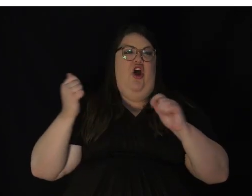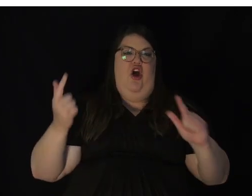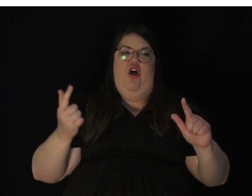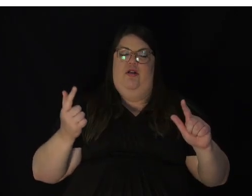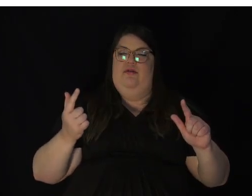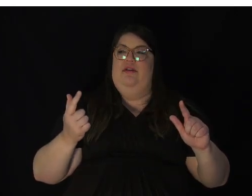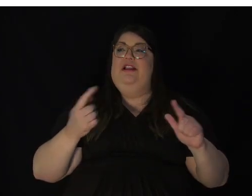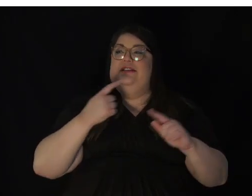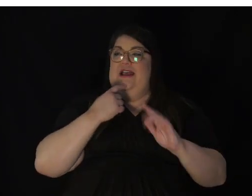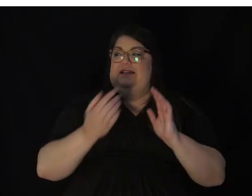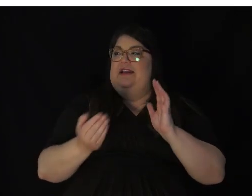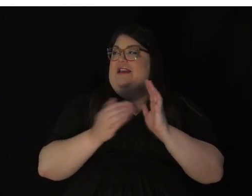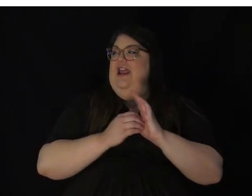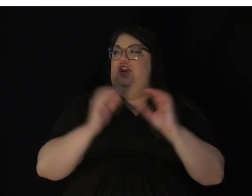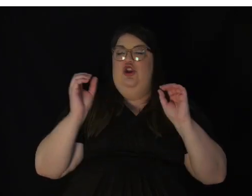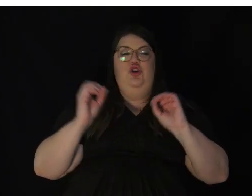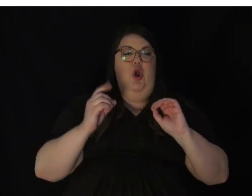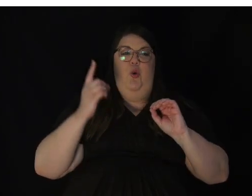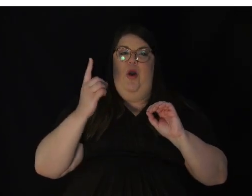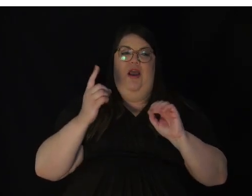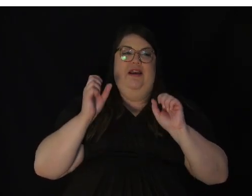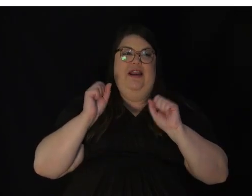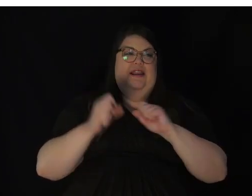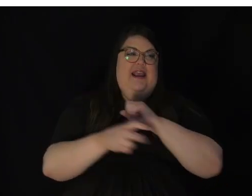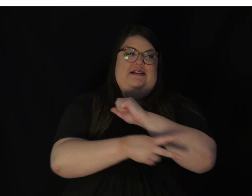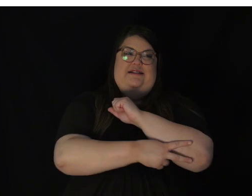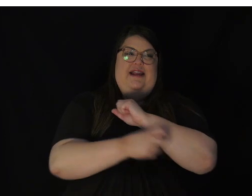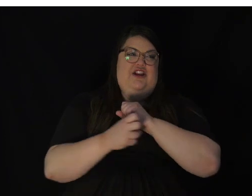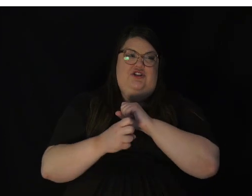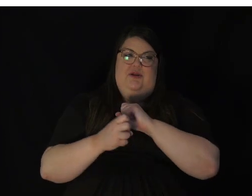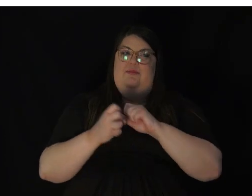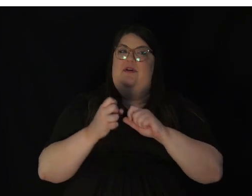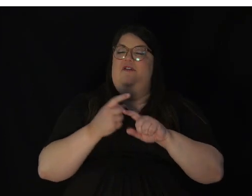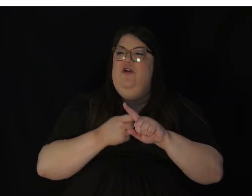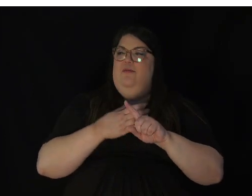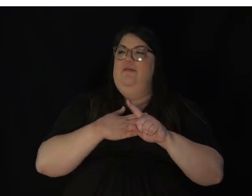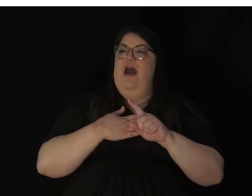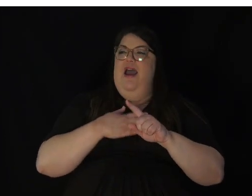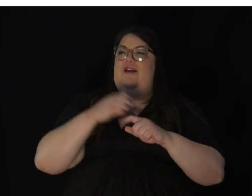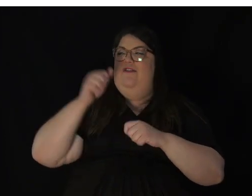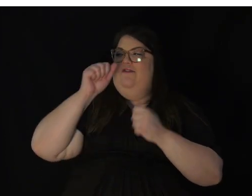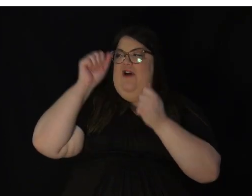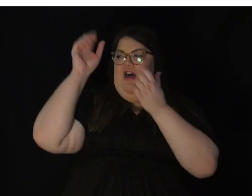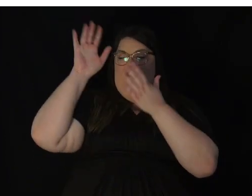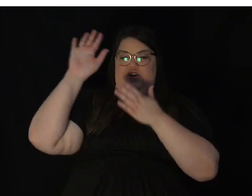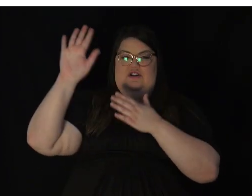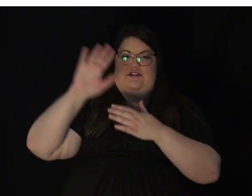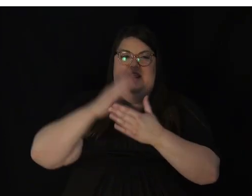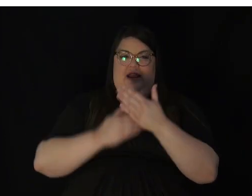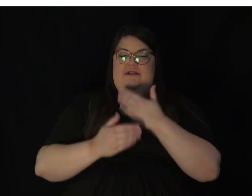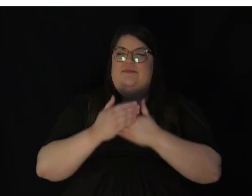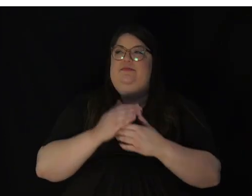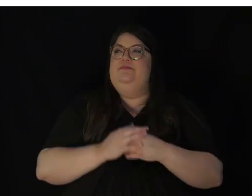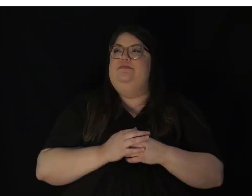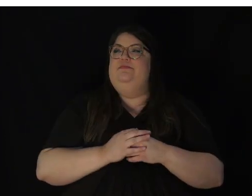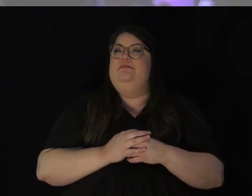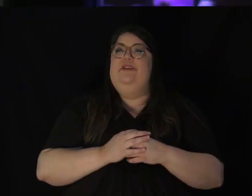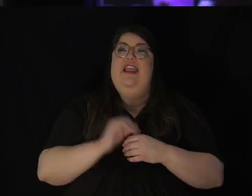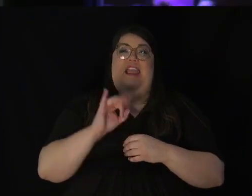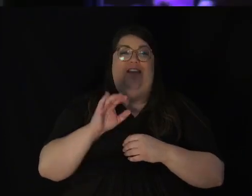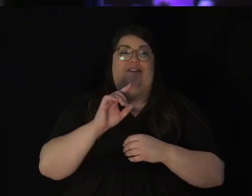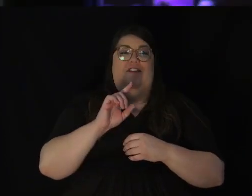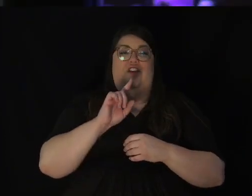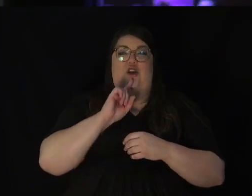says it again, no one can snatch them out of my Father's hand. If you are a